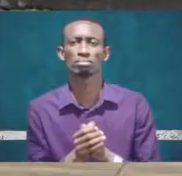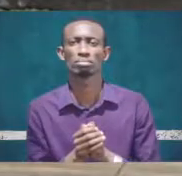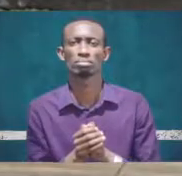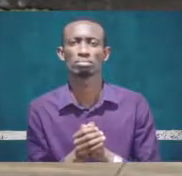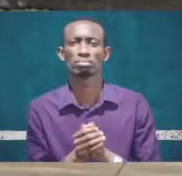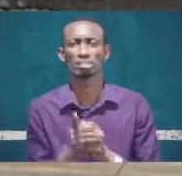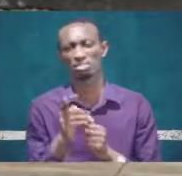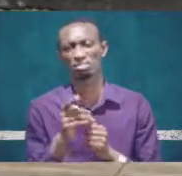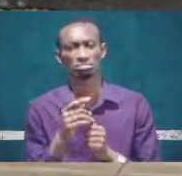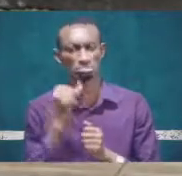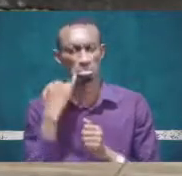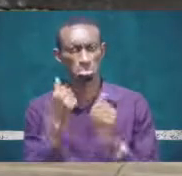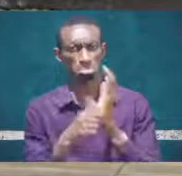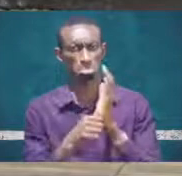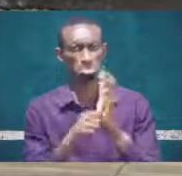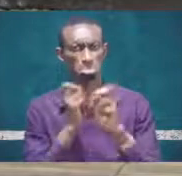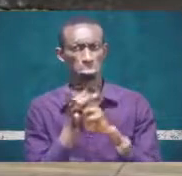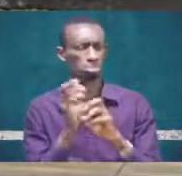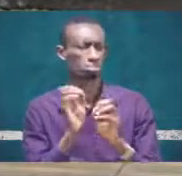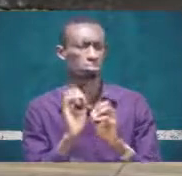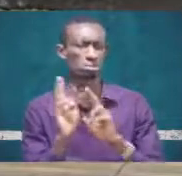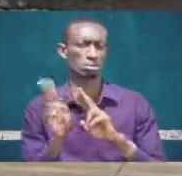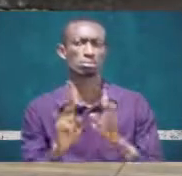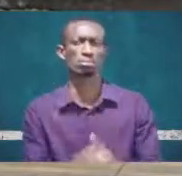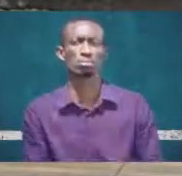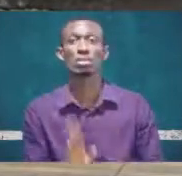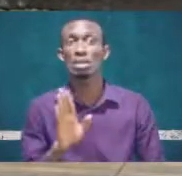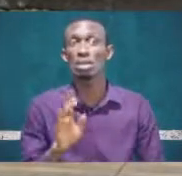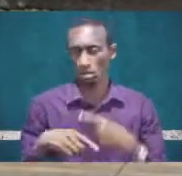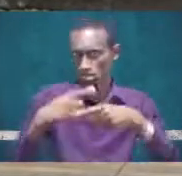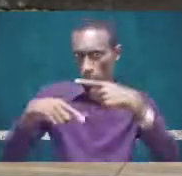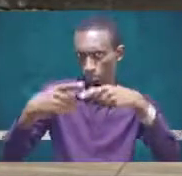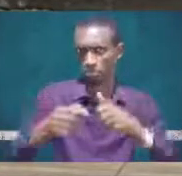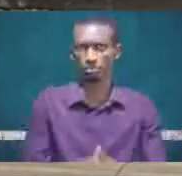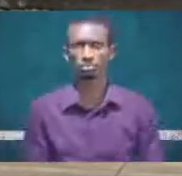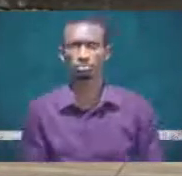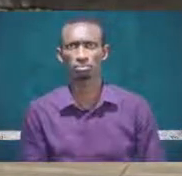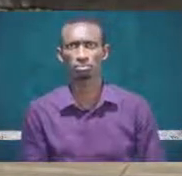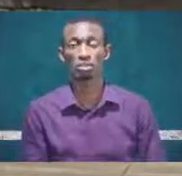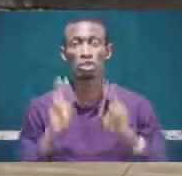a serious case. Okay, let us continue with our